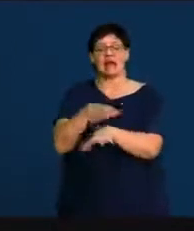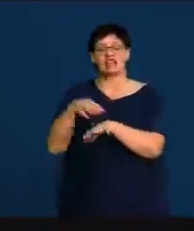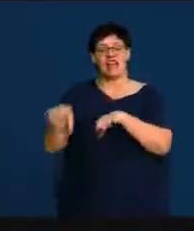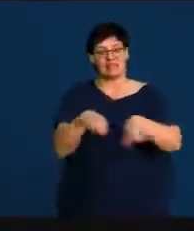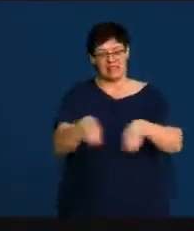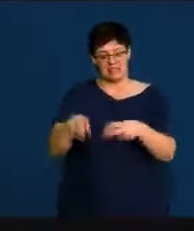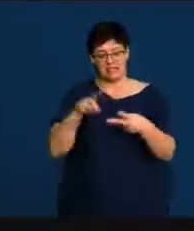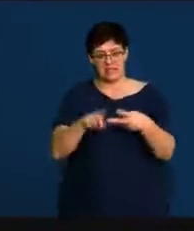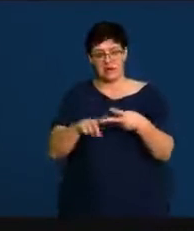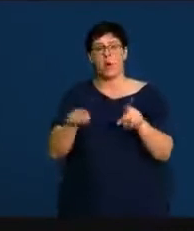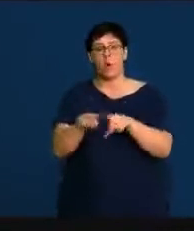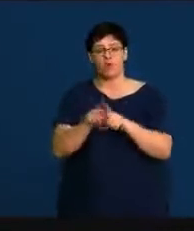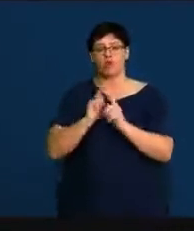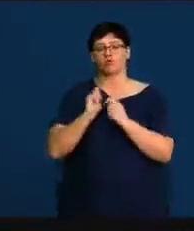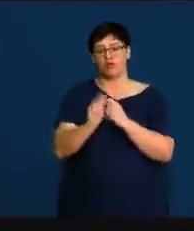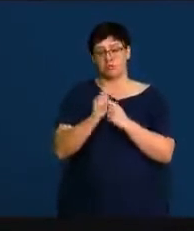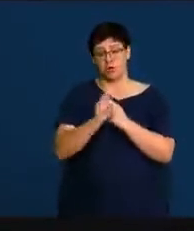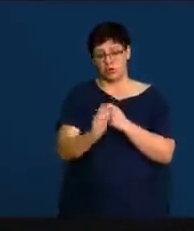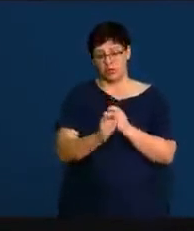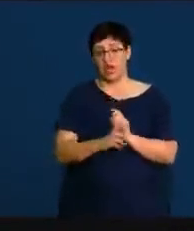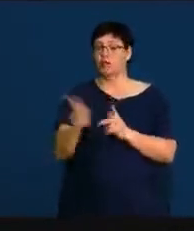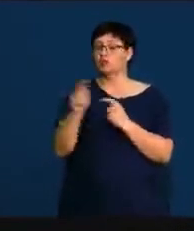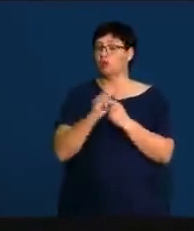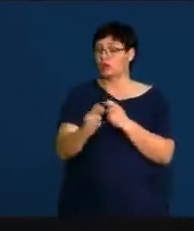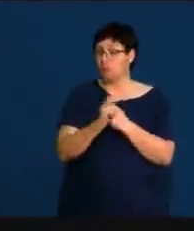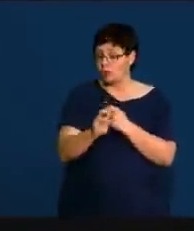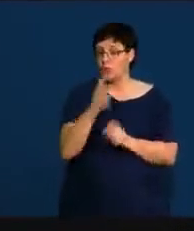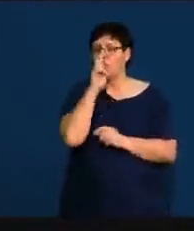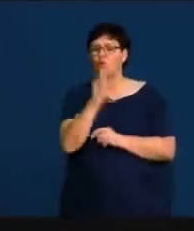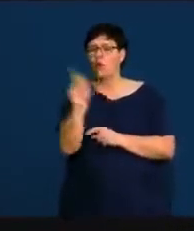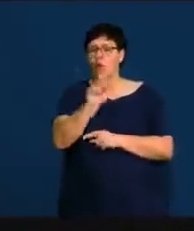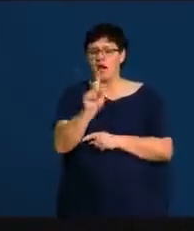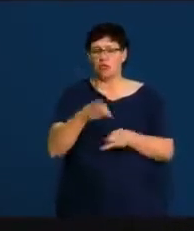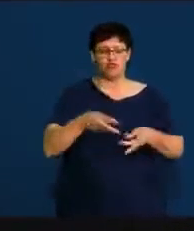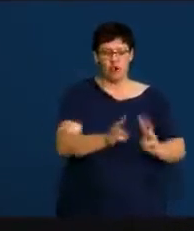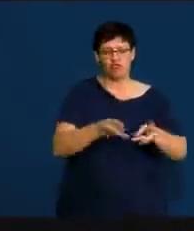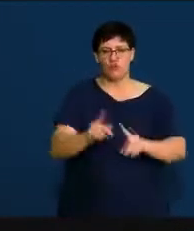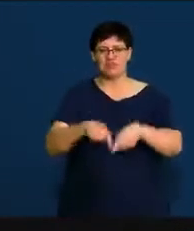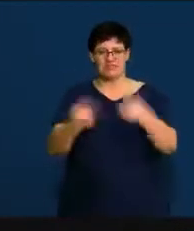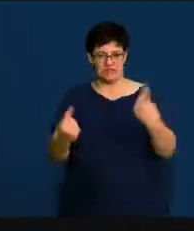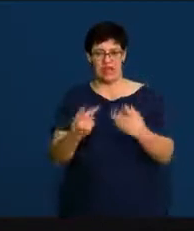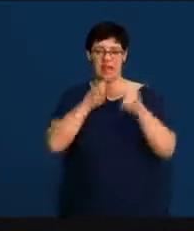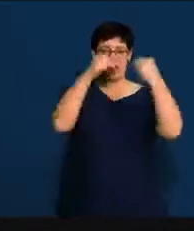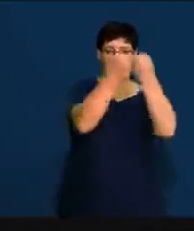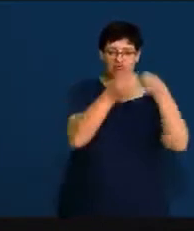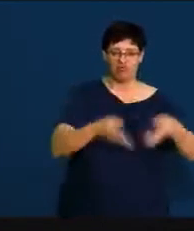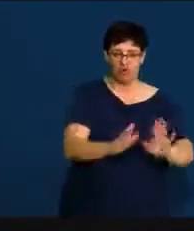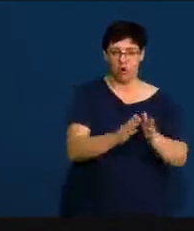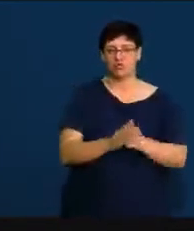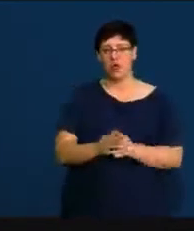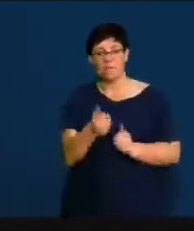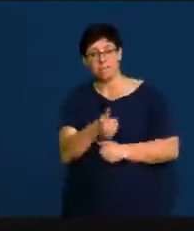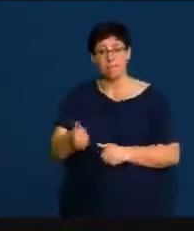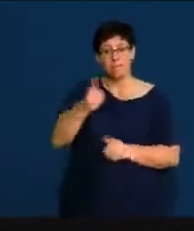activities as well as transport. Now, when it comes to transport, we're looking at different types of roads on a map. National roads, main